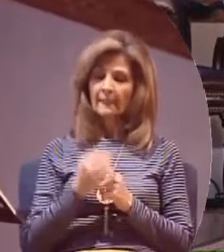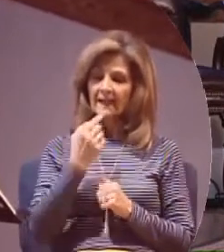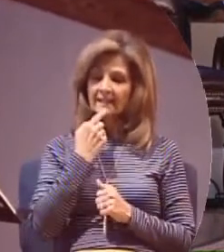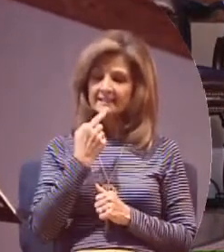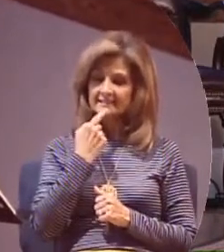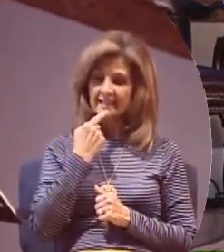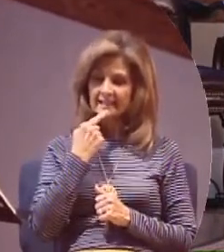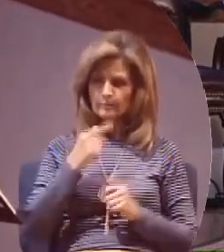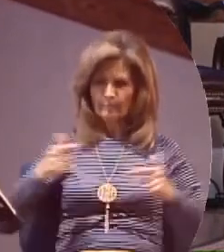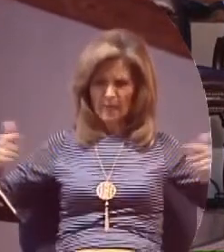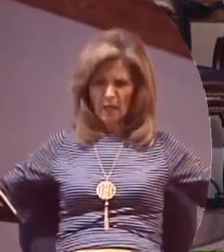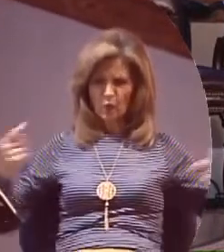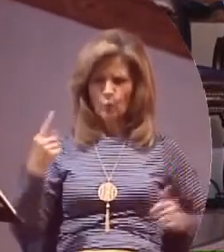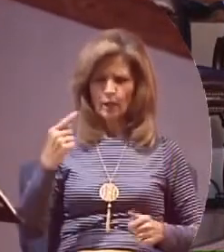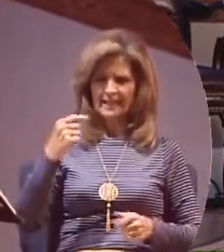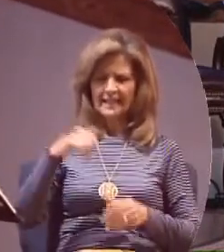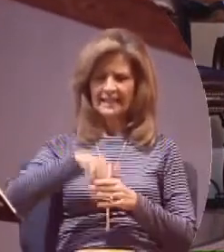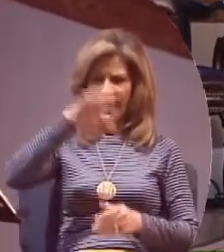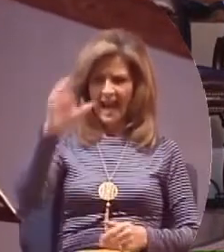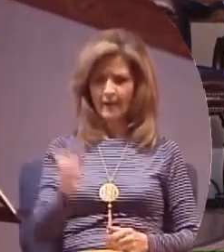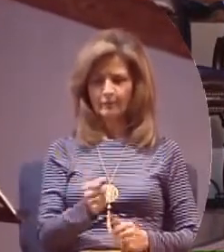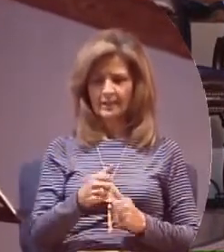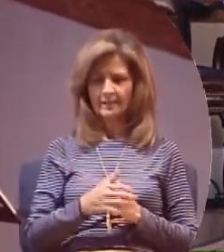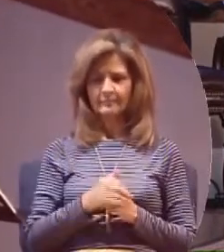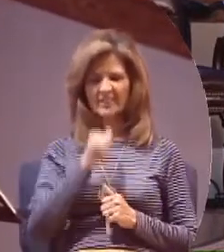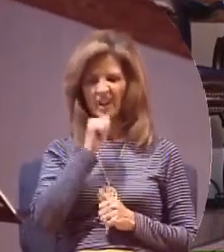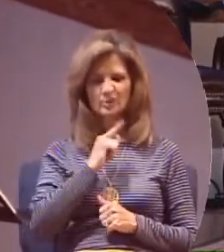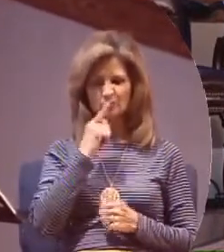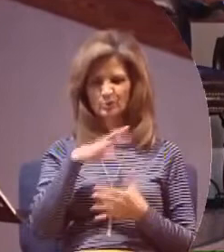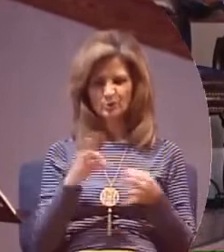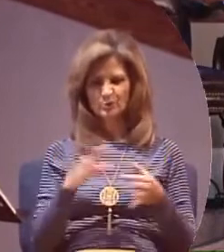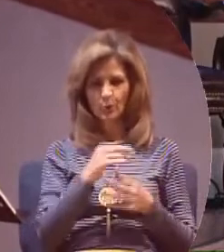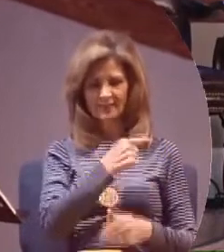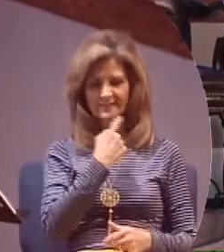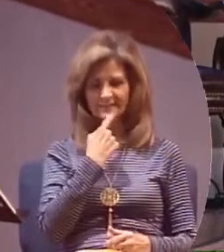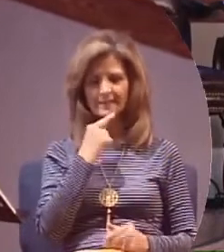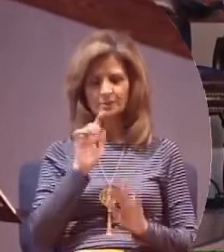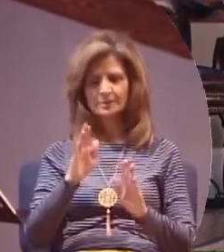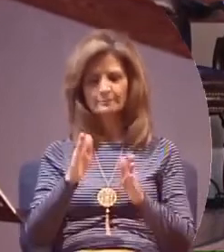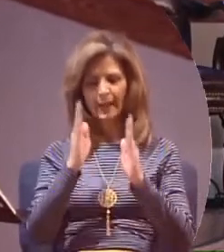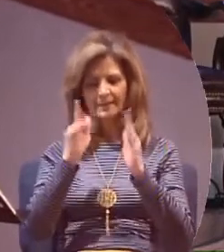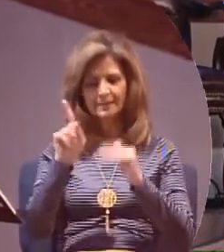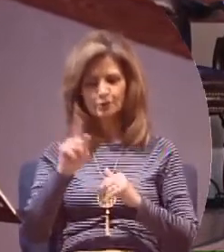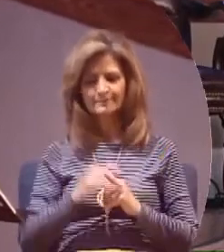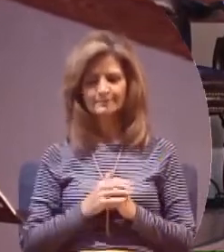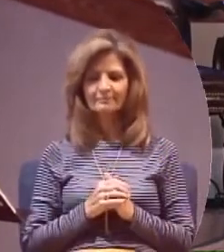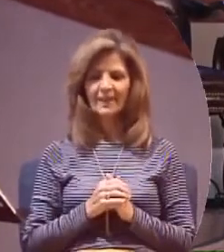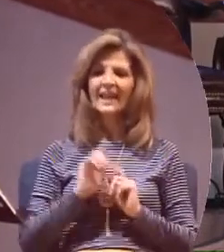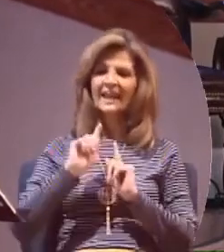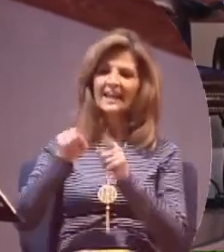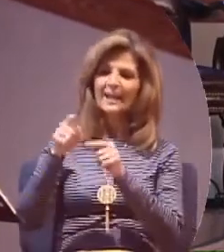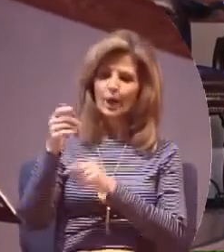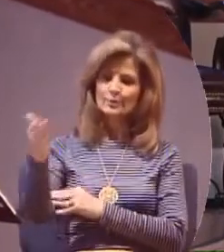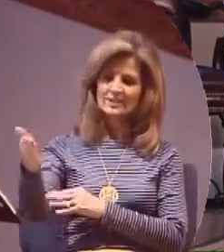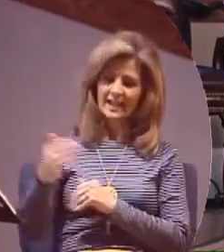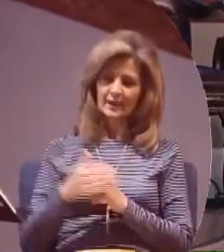one of these big Tyrannosauruses or whatever. Now, this is not a true story. Just follow me. So he goes over there, and he cuts through the